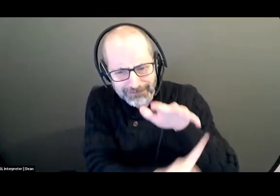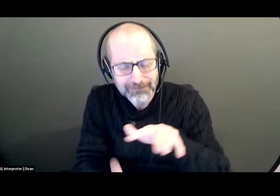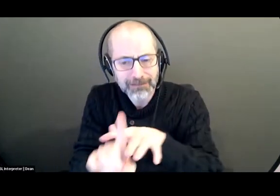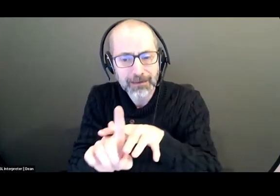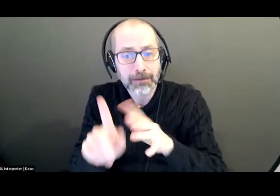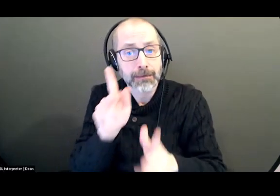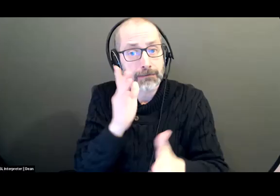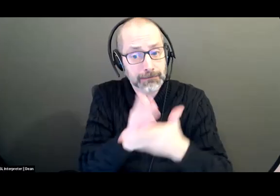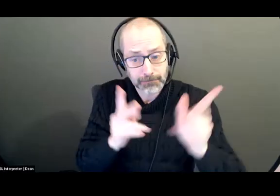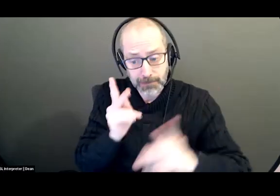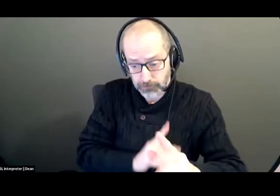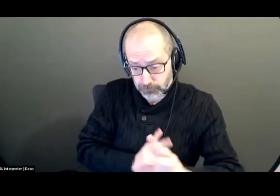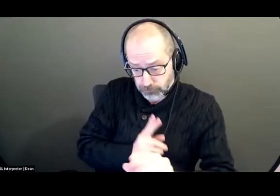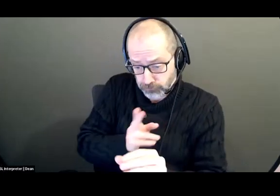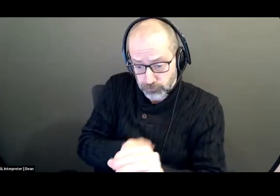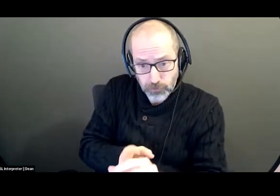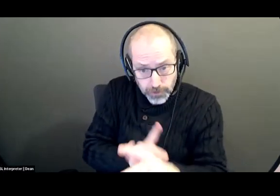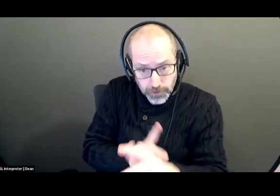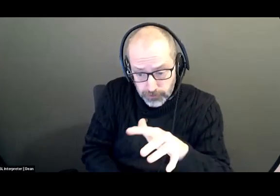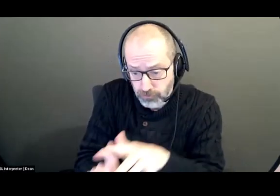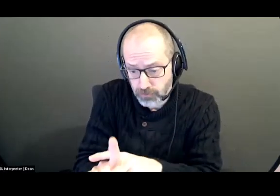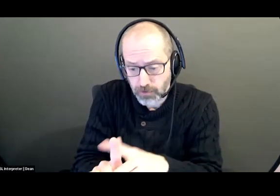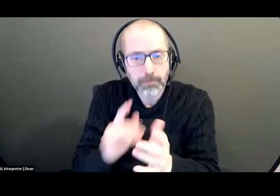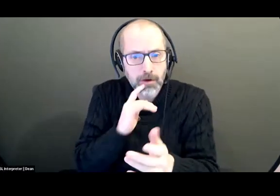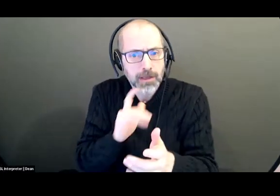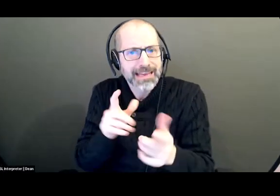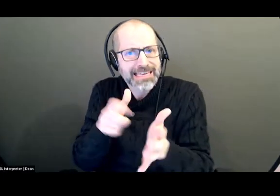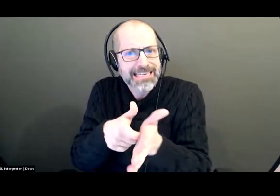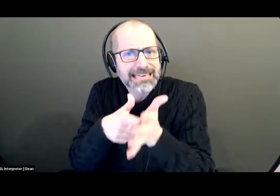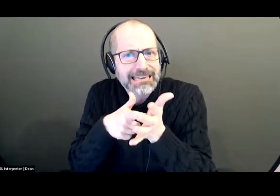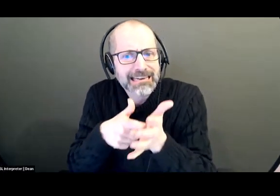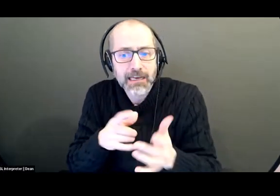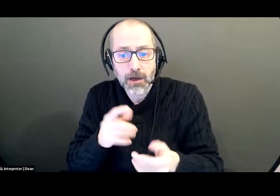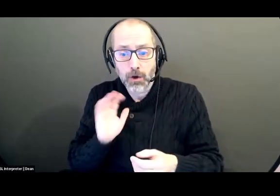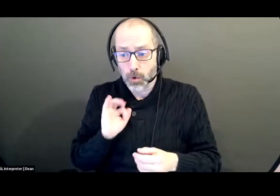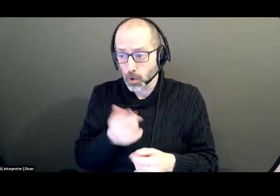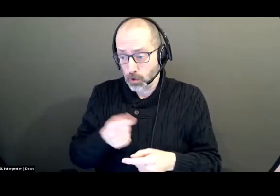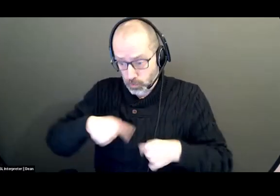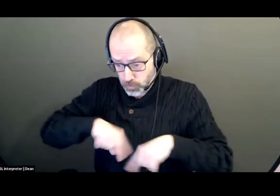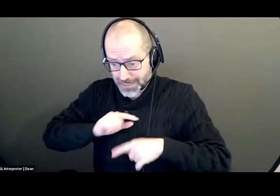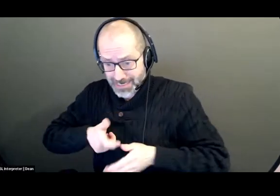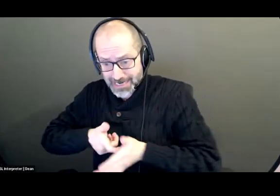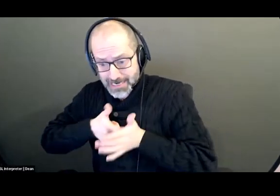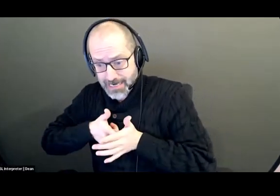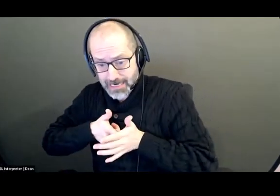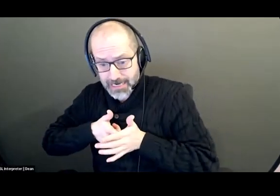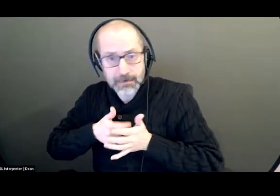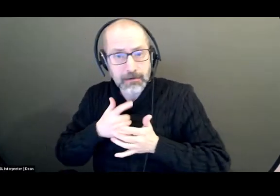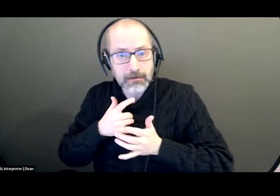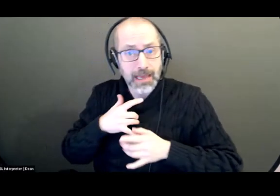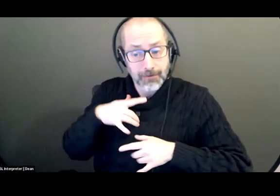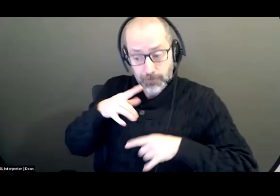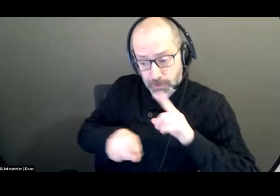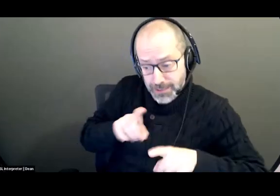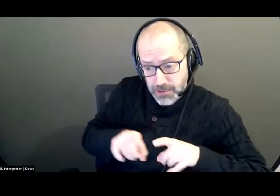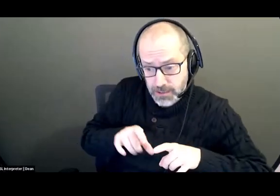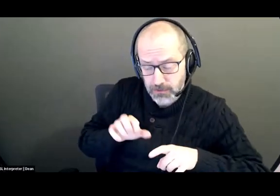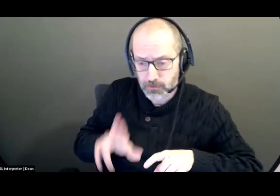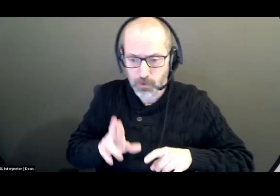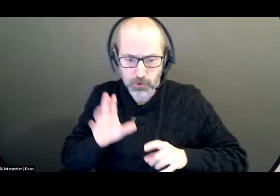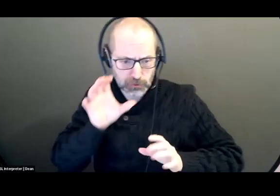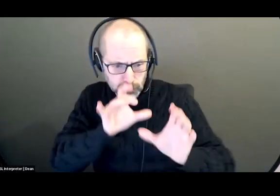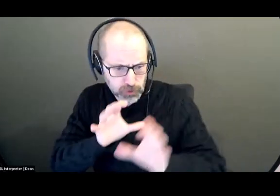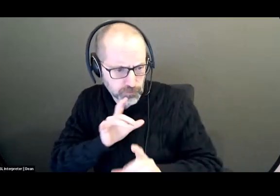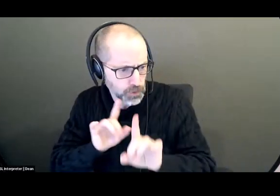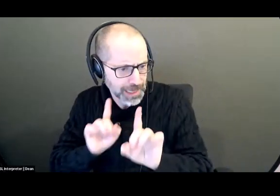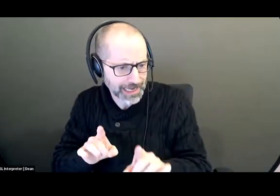you could not return. People came and joined us in moments of need or in moments of our need in response to